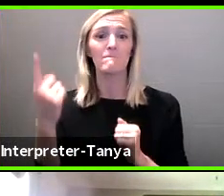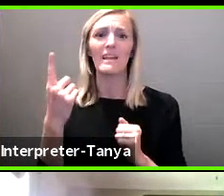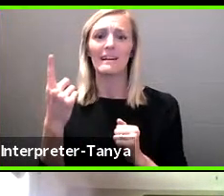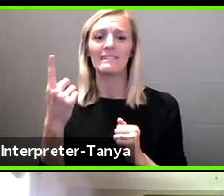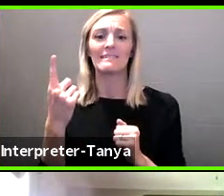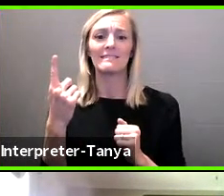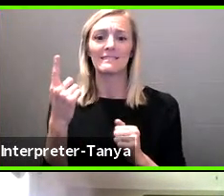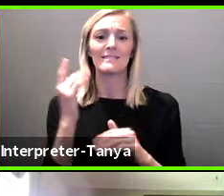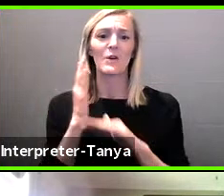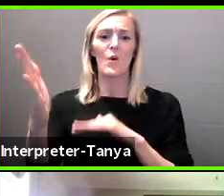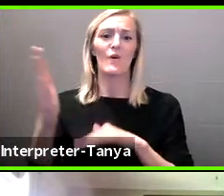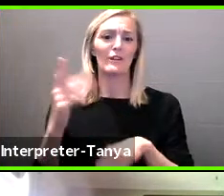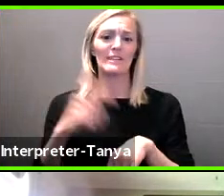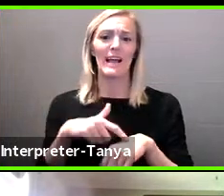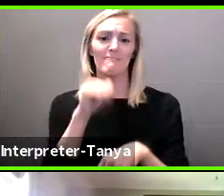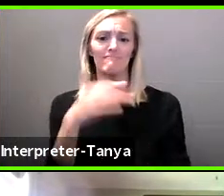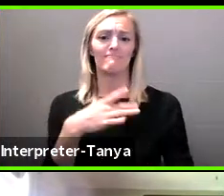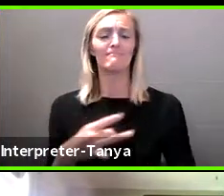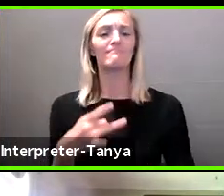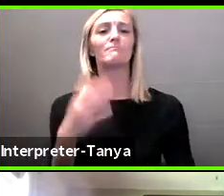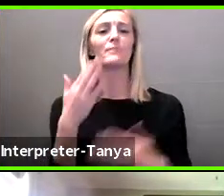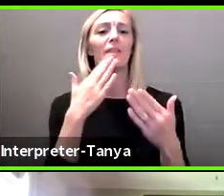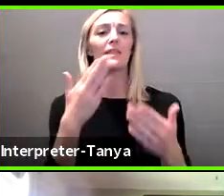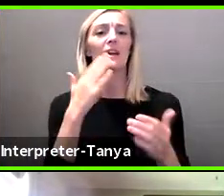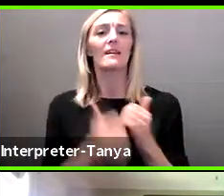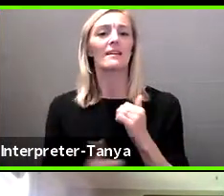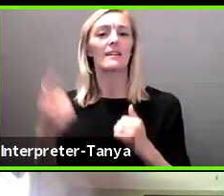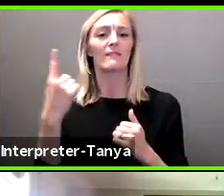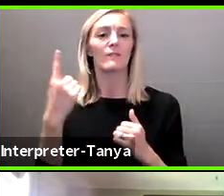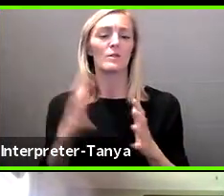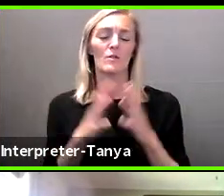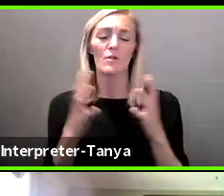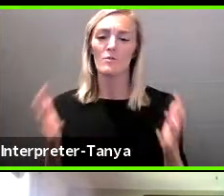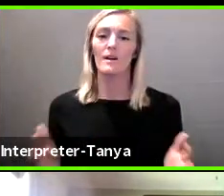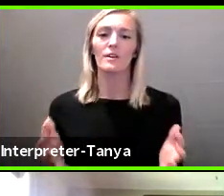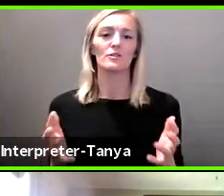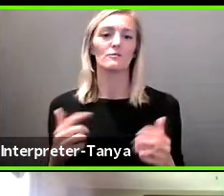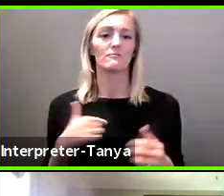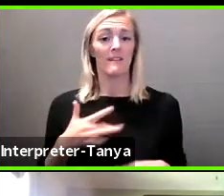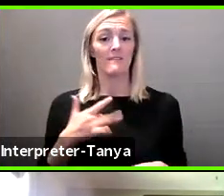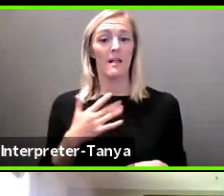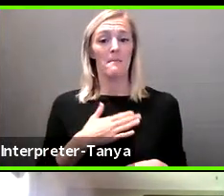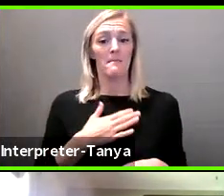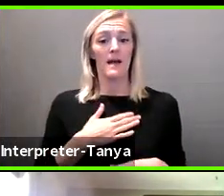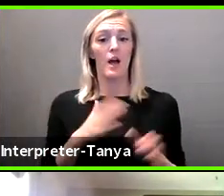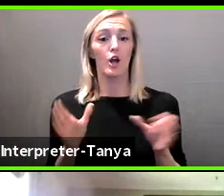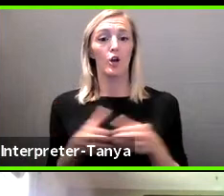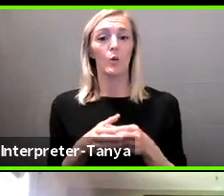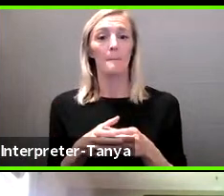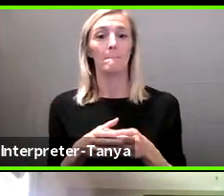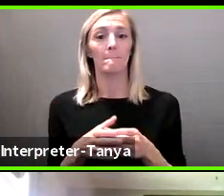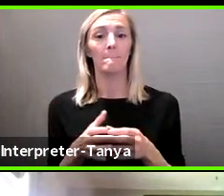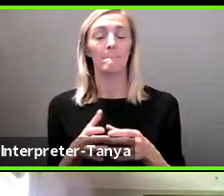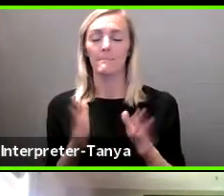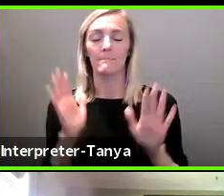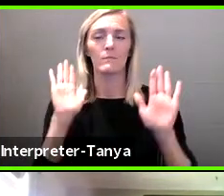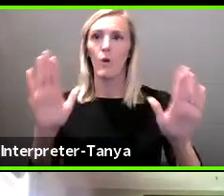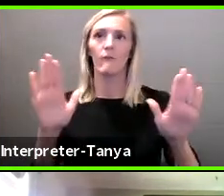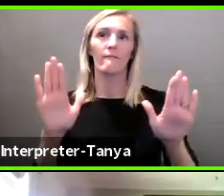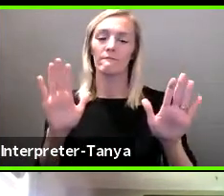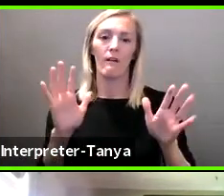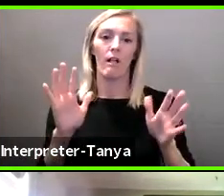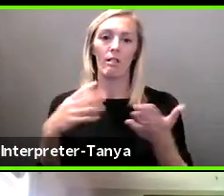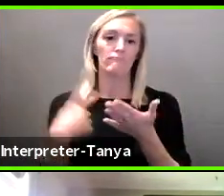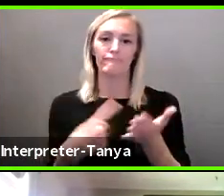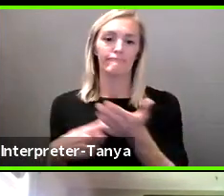minutes. I don't like to do that, but I want to thank everybody so much. I felt like my group, it was just wonderful to be part of that conversation.